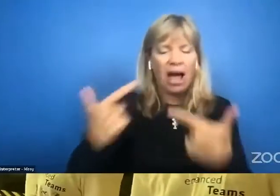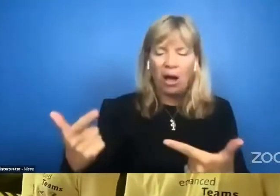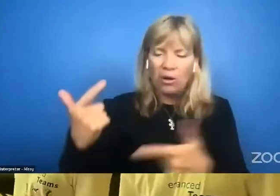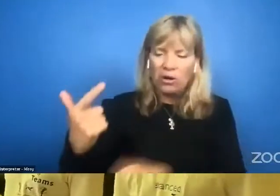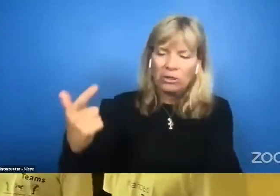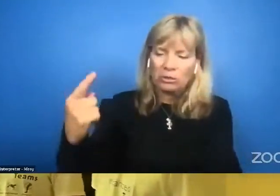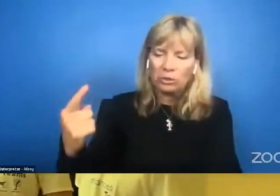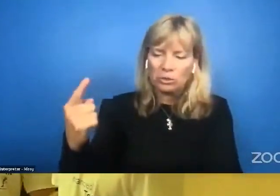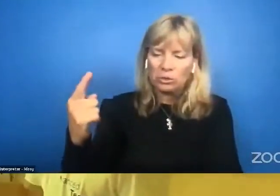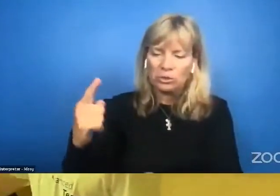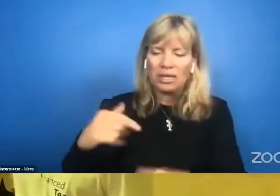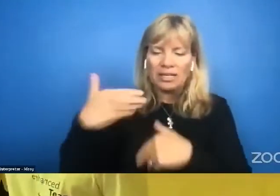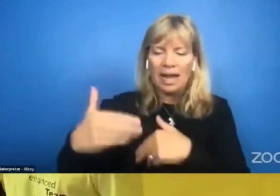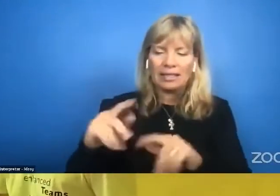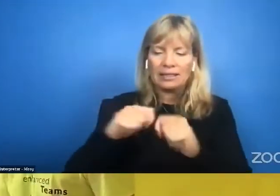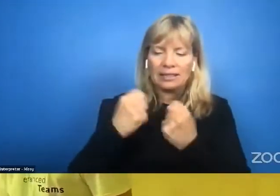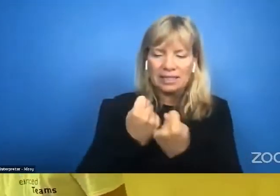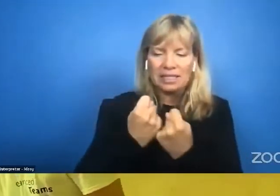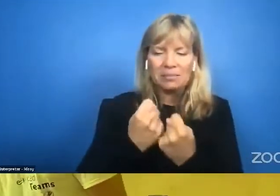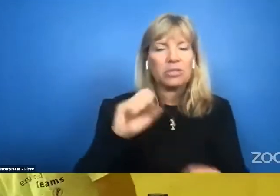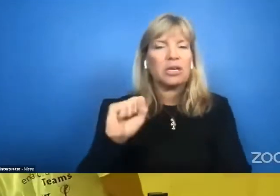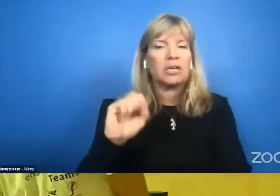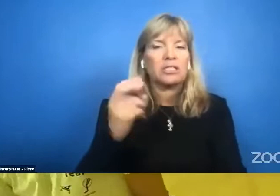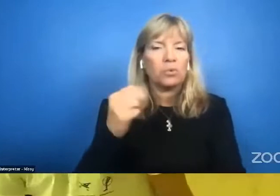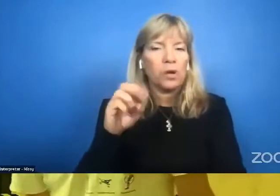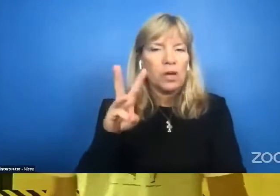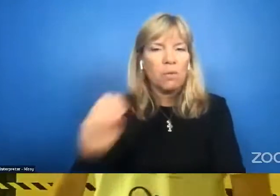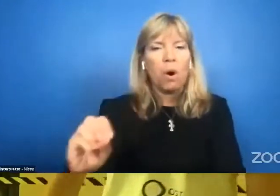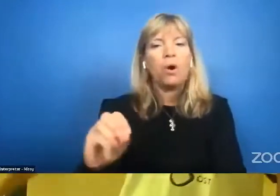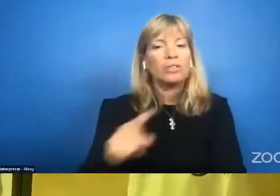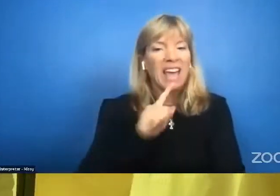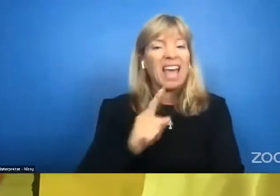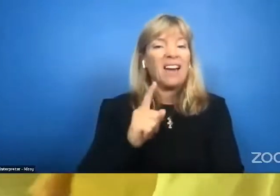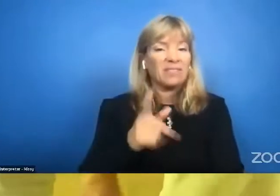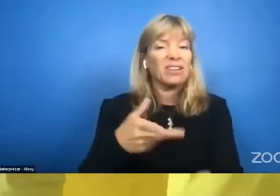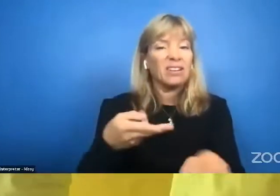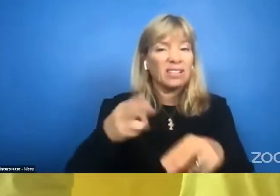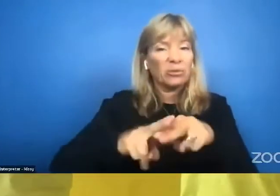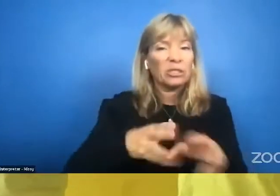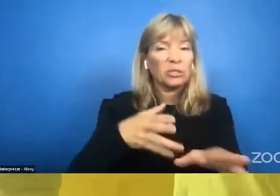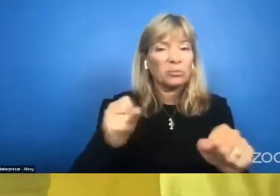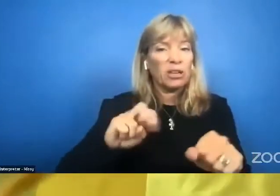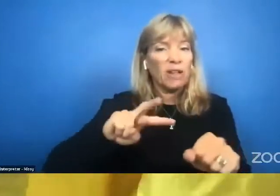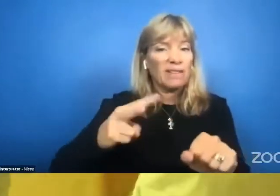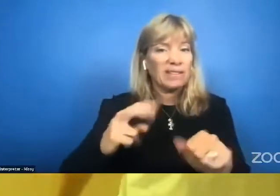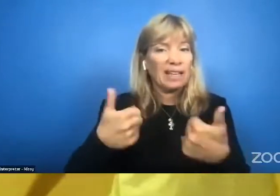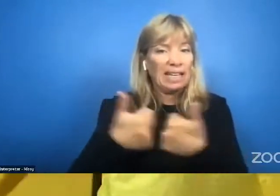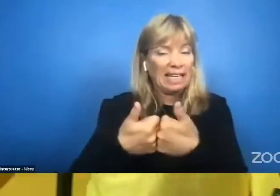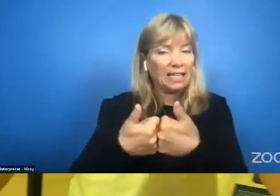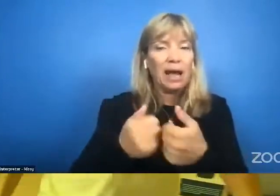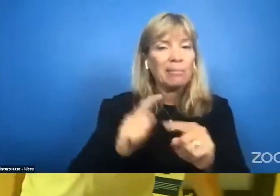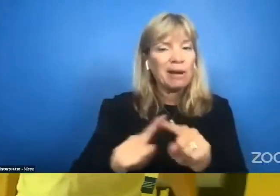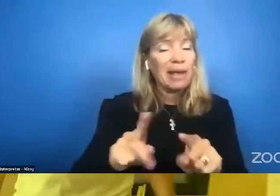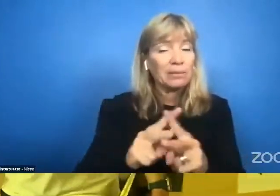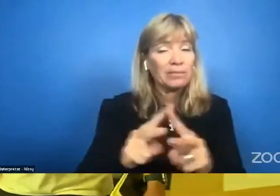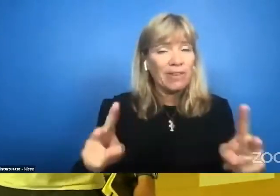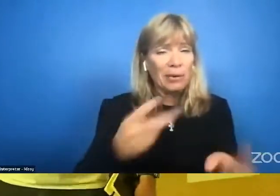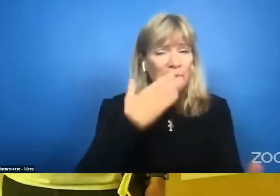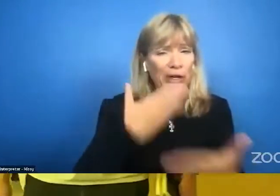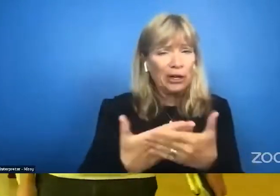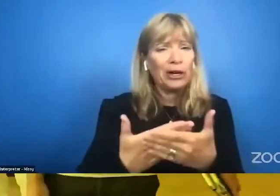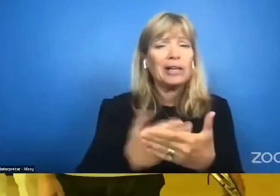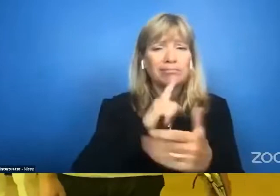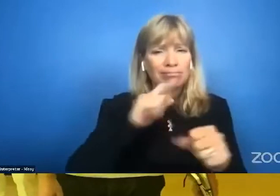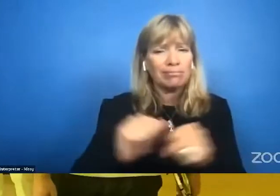and speed on the second heat. But that was very good indeed. Very